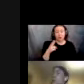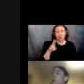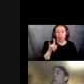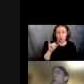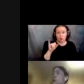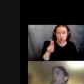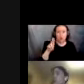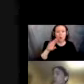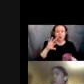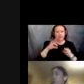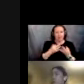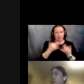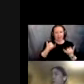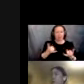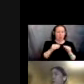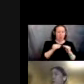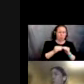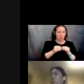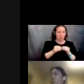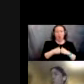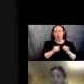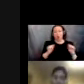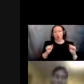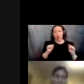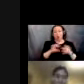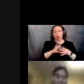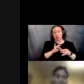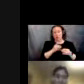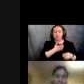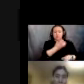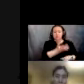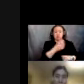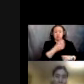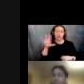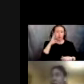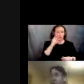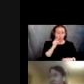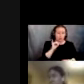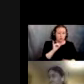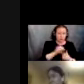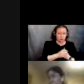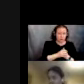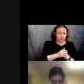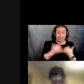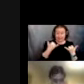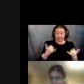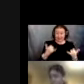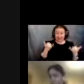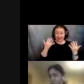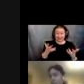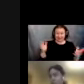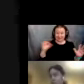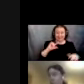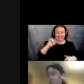more openly about their experiences as well. And with that, I will turn it over to